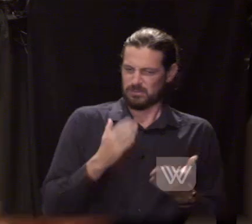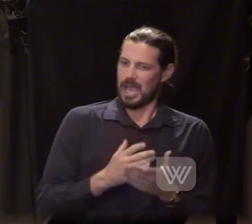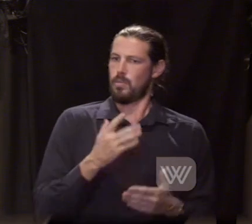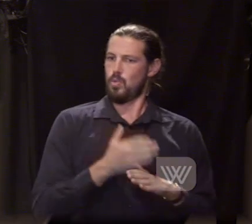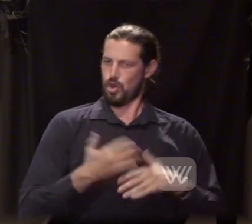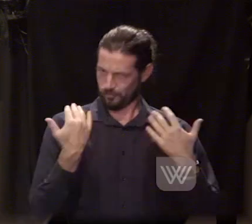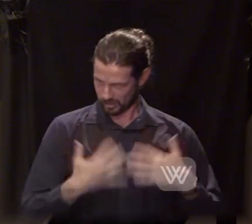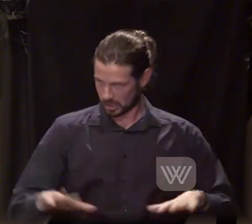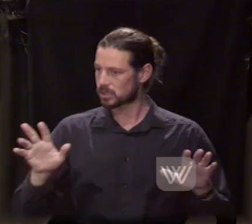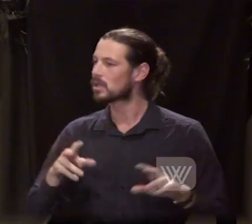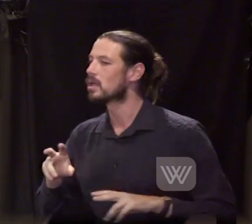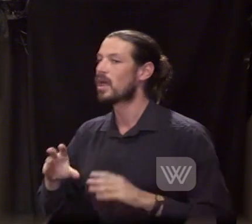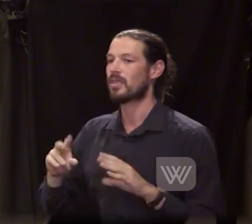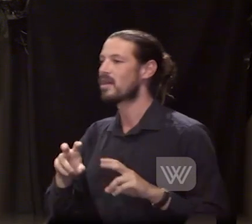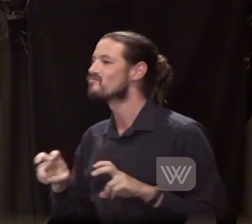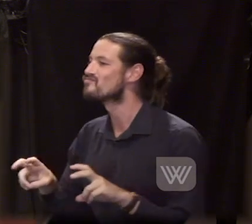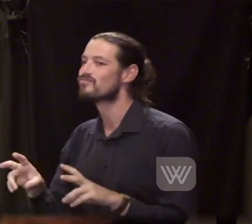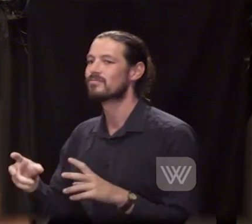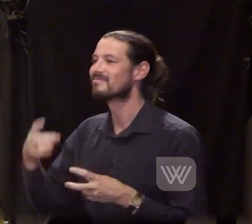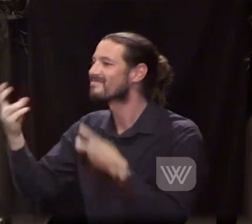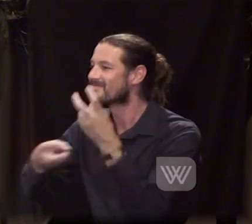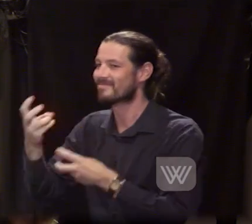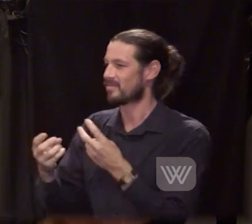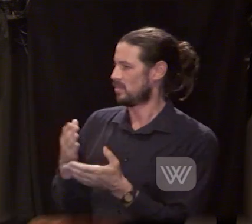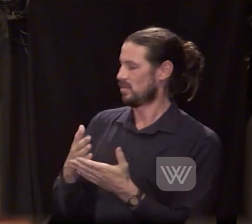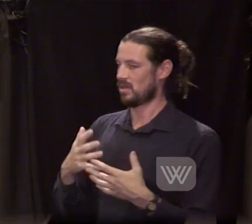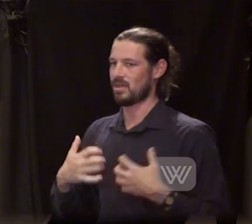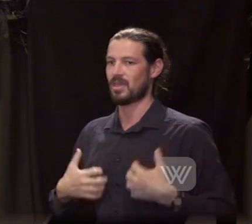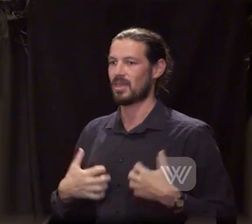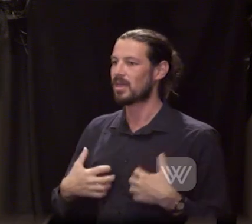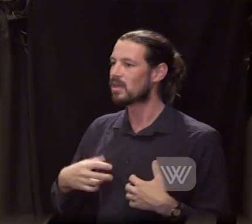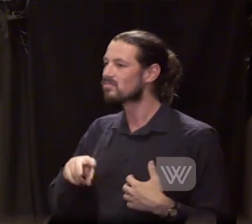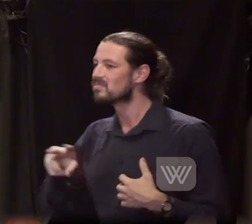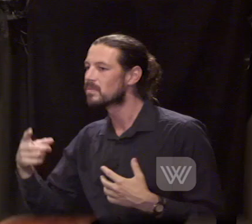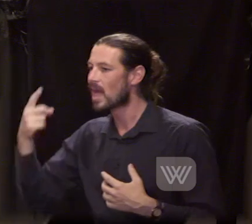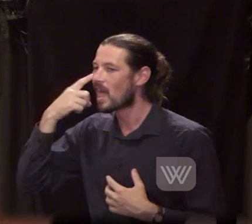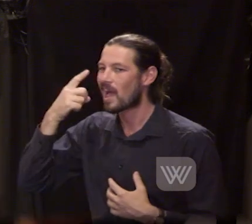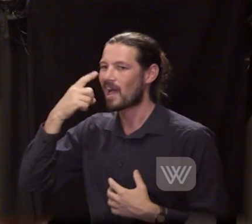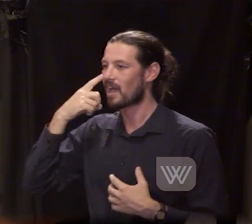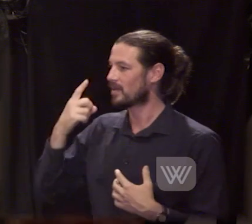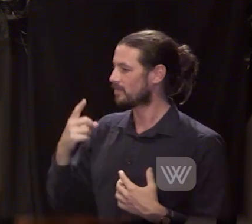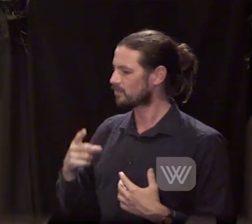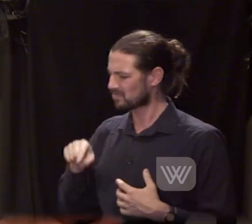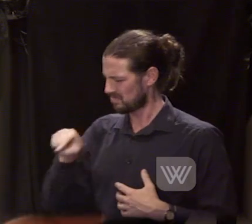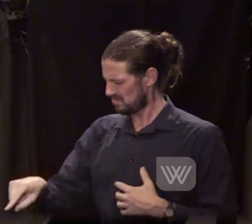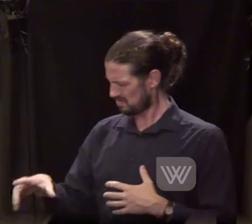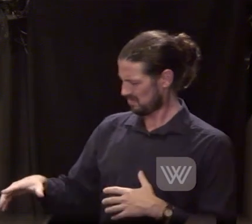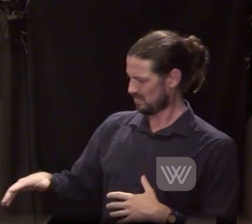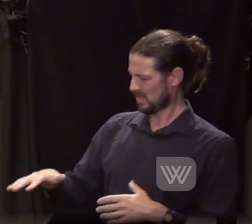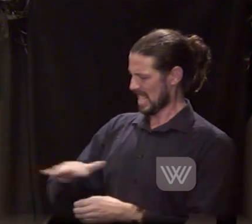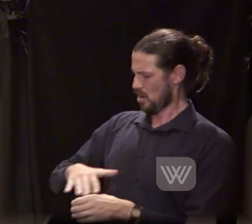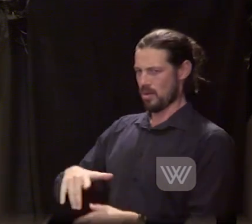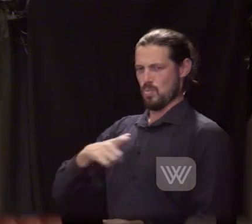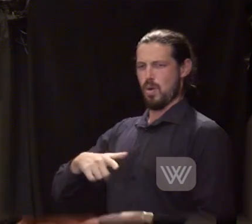would just go learn about the landscape, and it was so neat to just be able to wander out there and see and kind of question, why is this